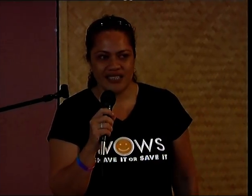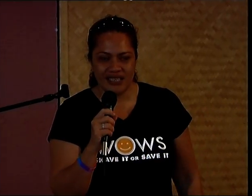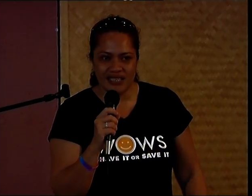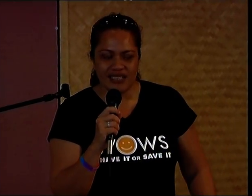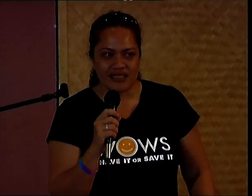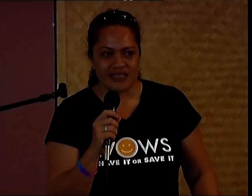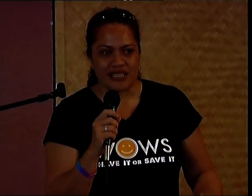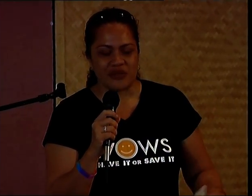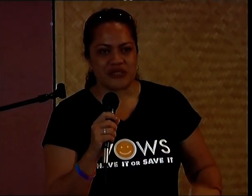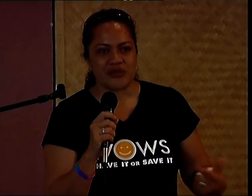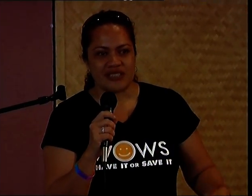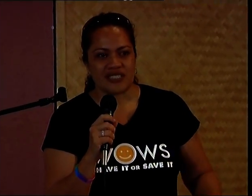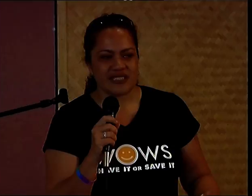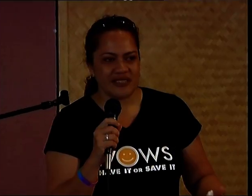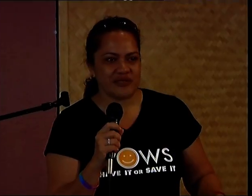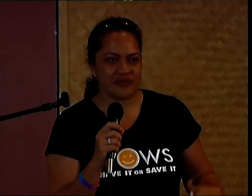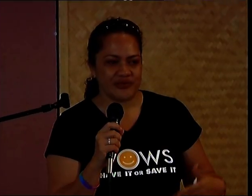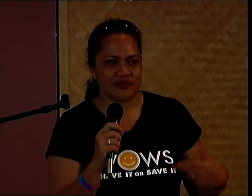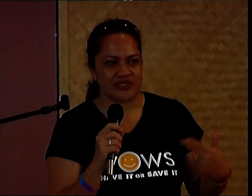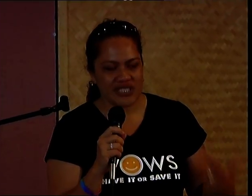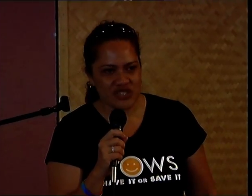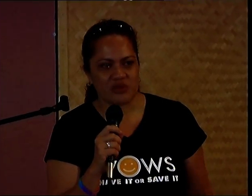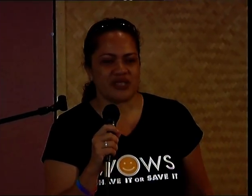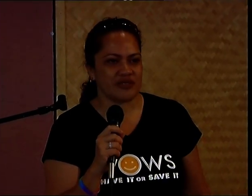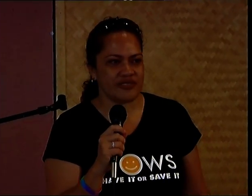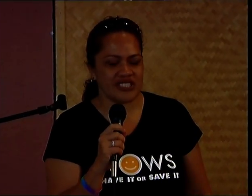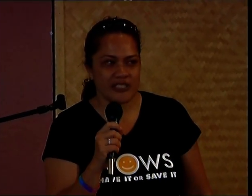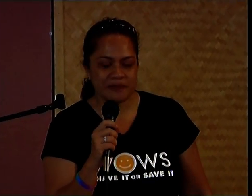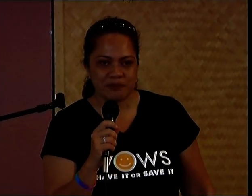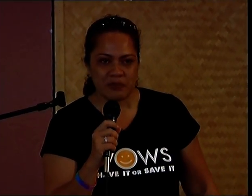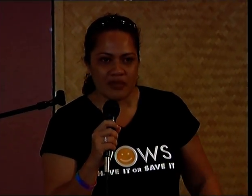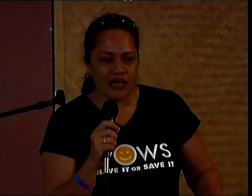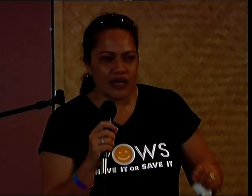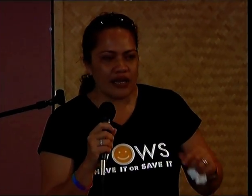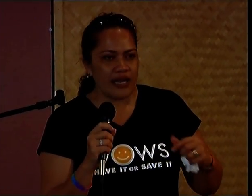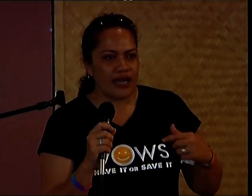smiling, if we are doing this for the children of Fiji.